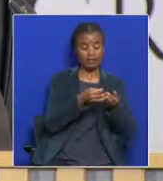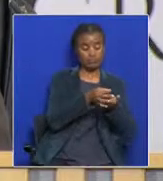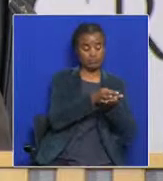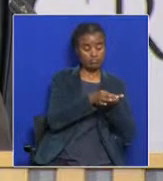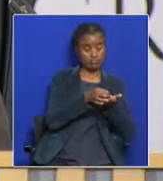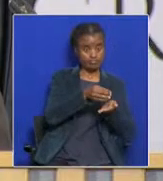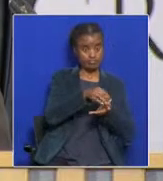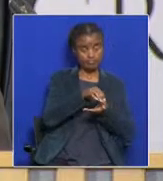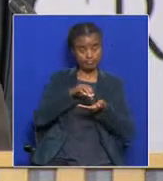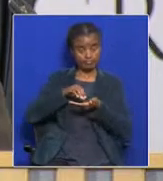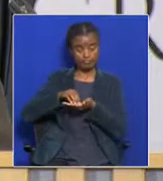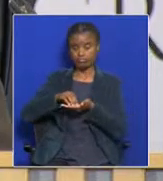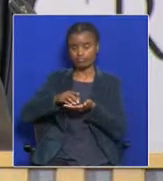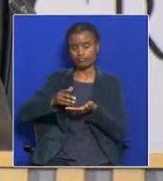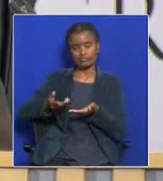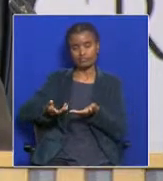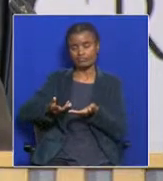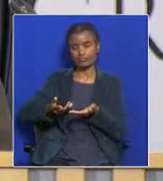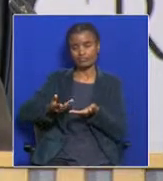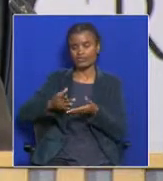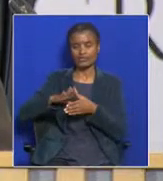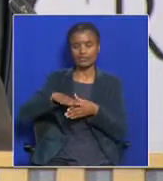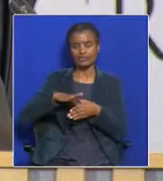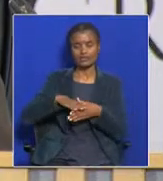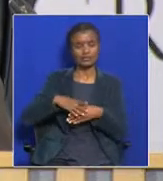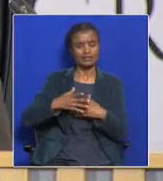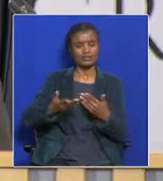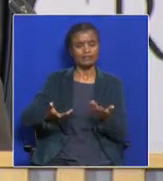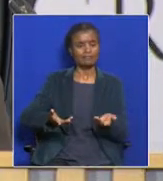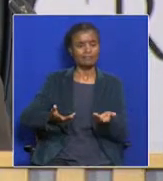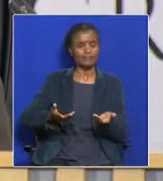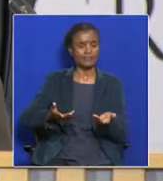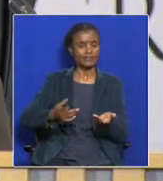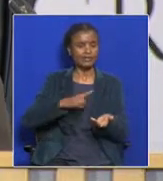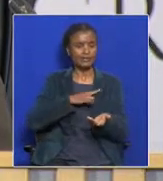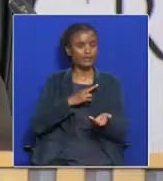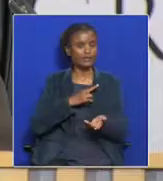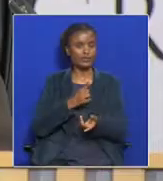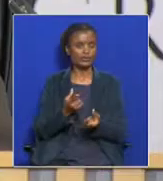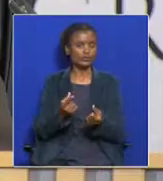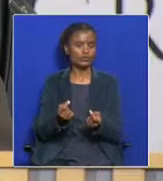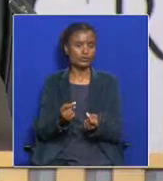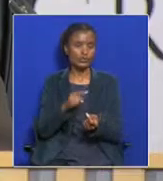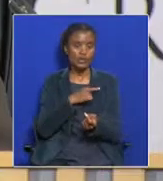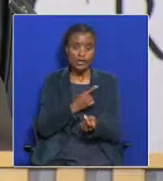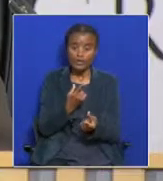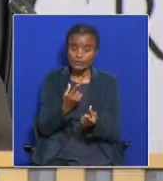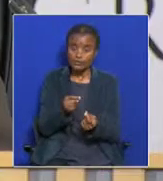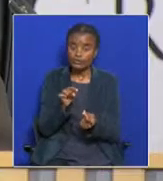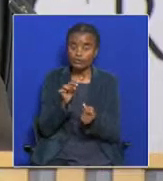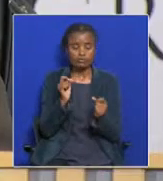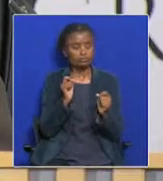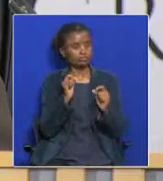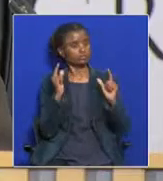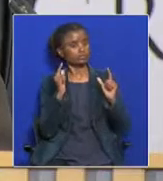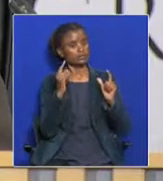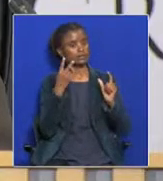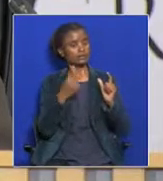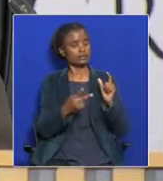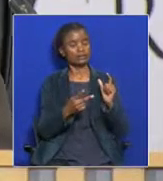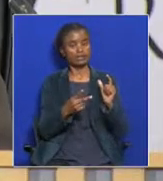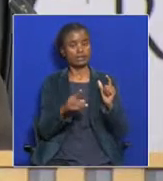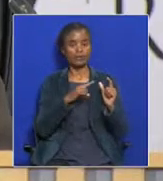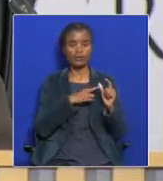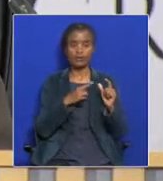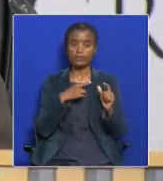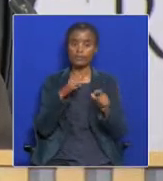upside to it. It's not done, so it's going to raise eyebrows. So the only reason I did what I did was because of my